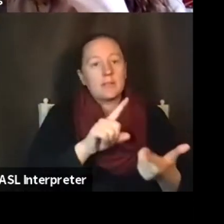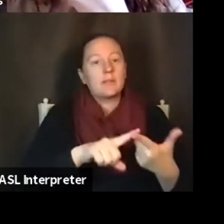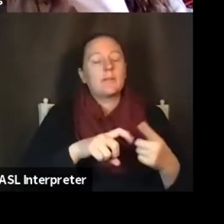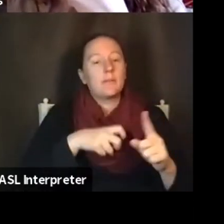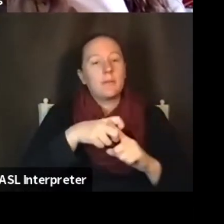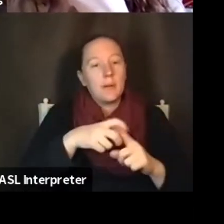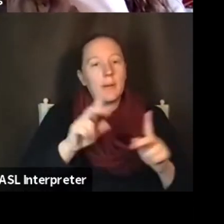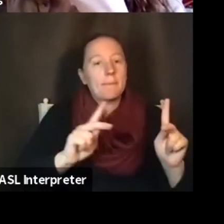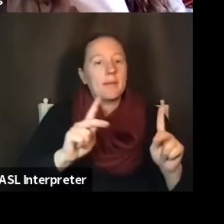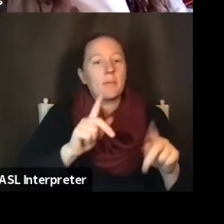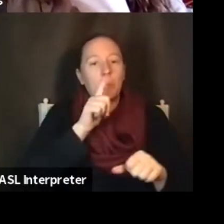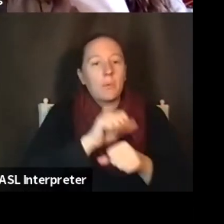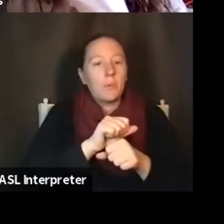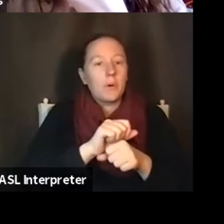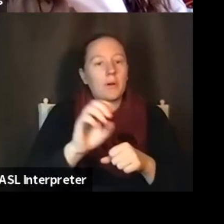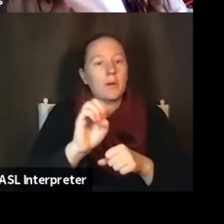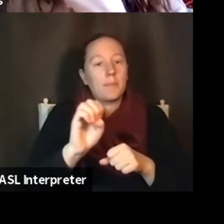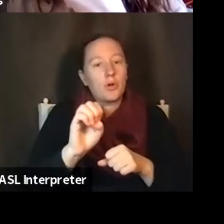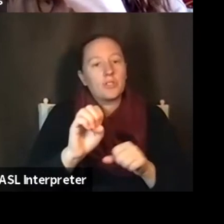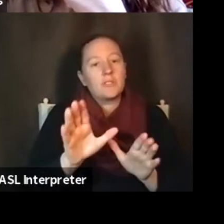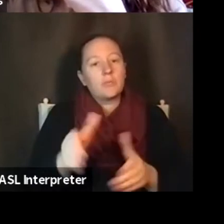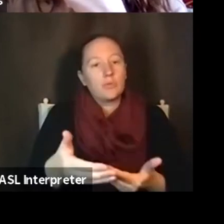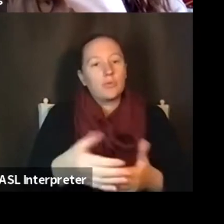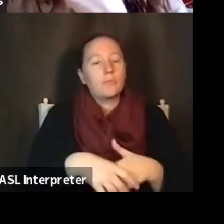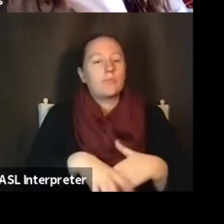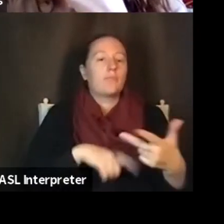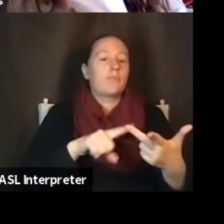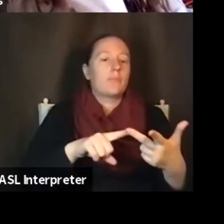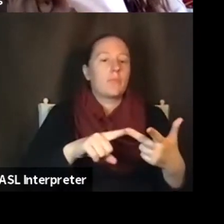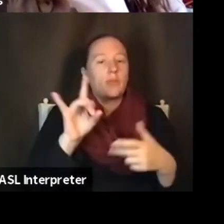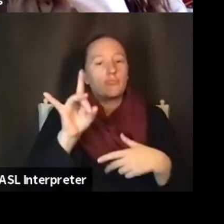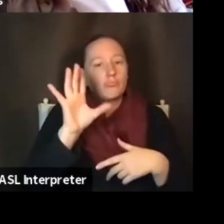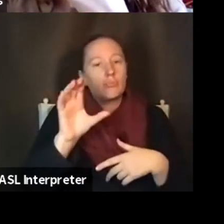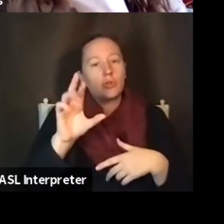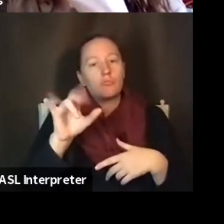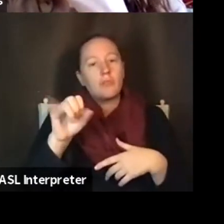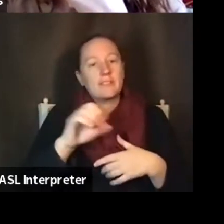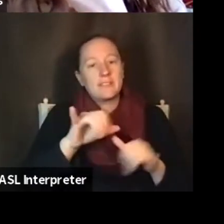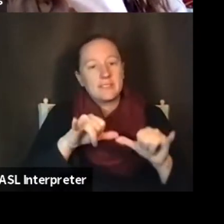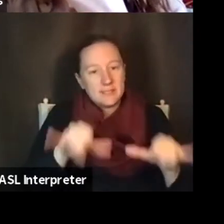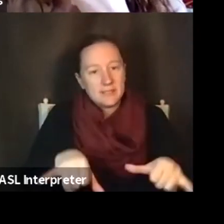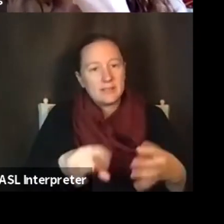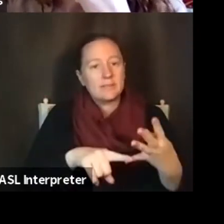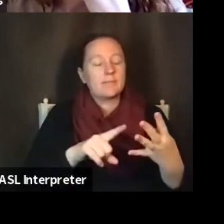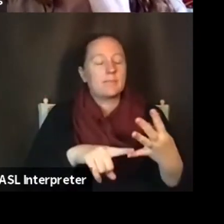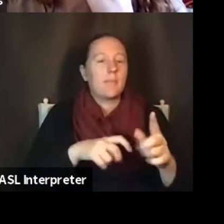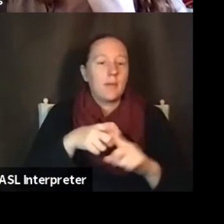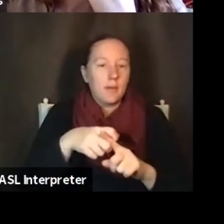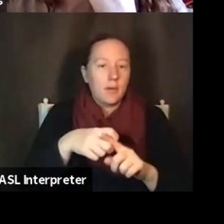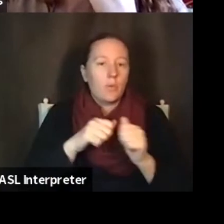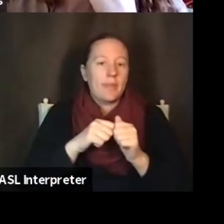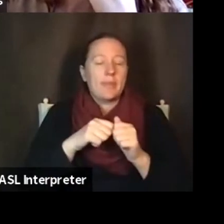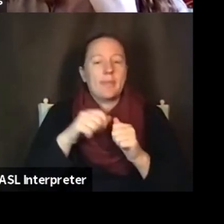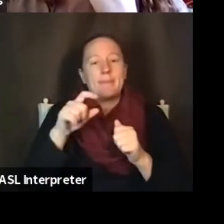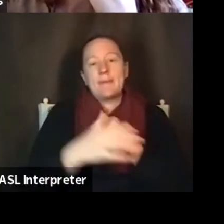partners working in emergency departments and working in the crisis system. We talked with our partners working in